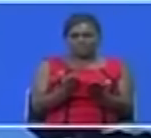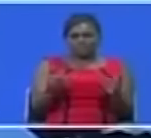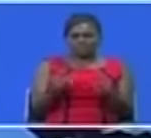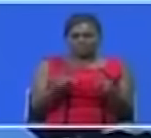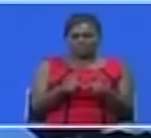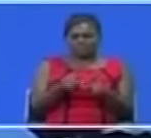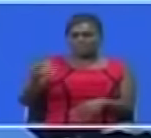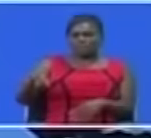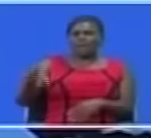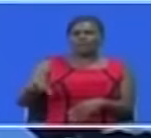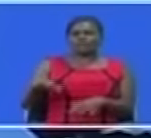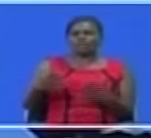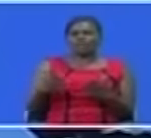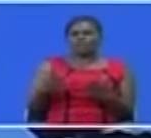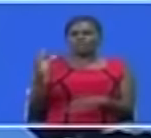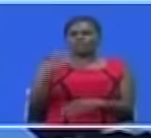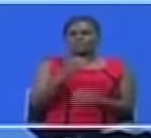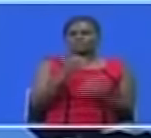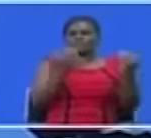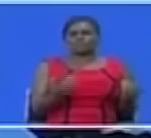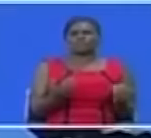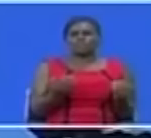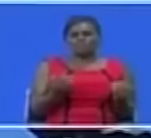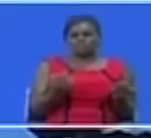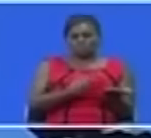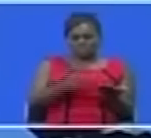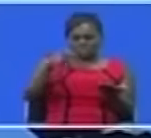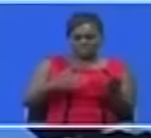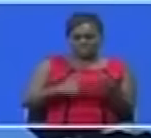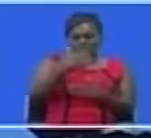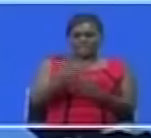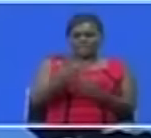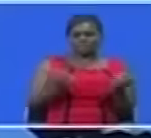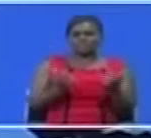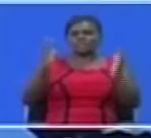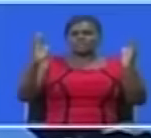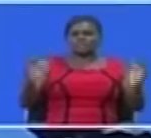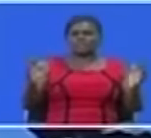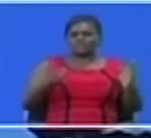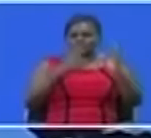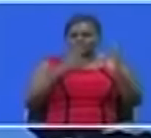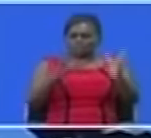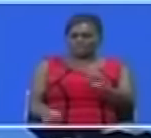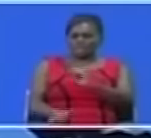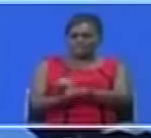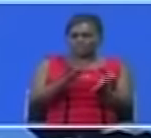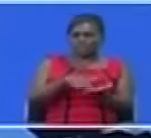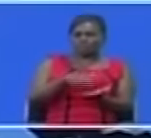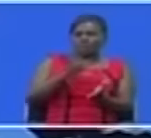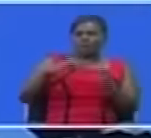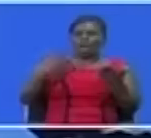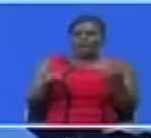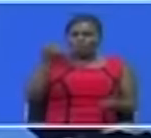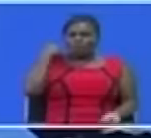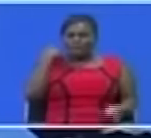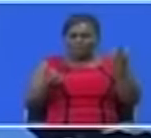as per specific market or customer requirement. On this week's edition of The Next Frontier, Philip Keitanyi tells us more about